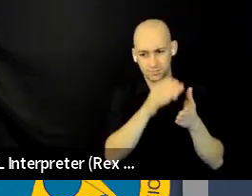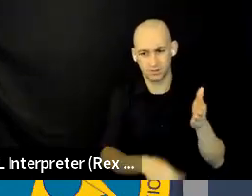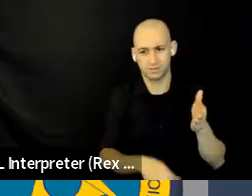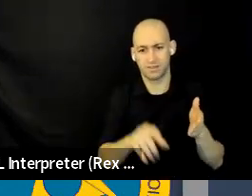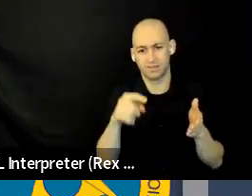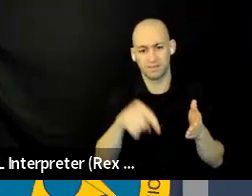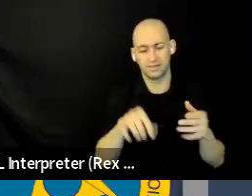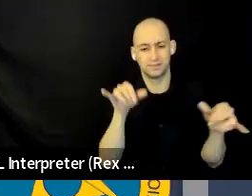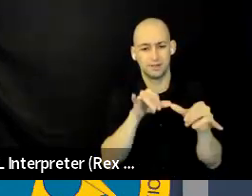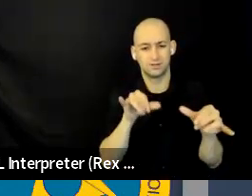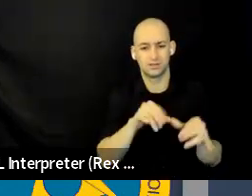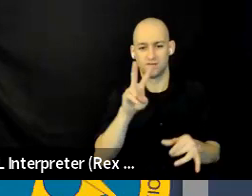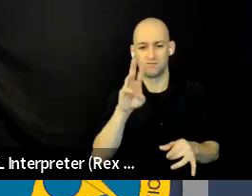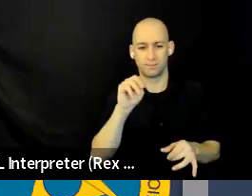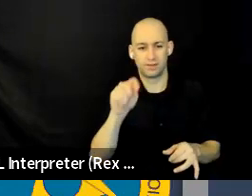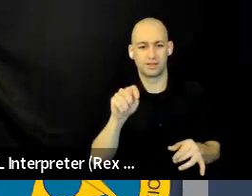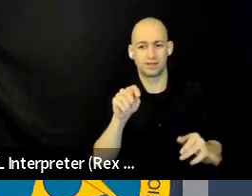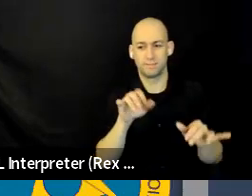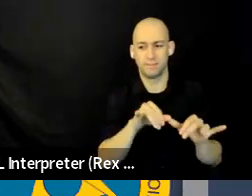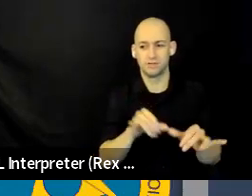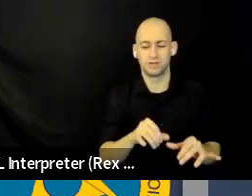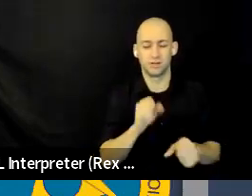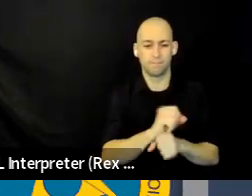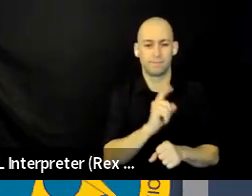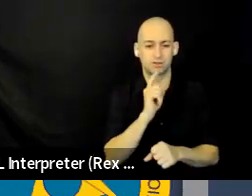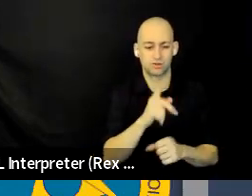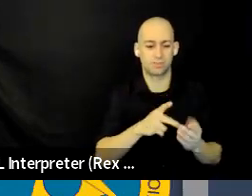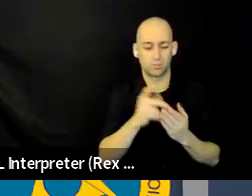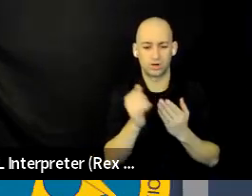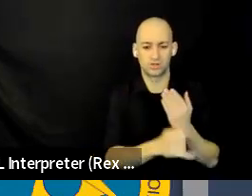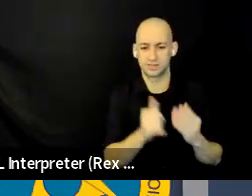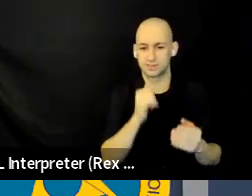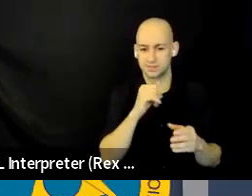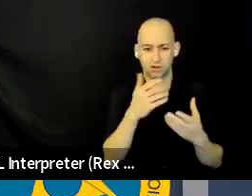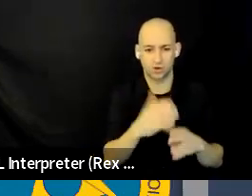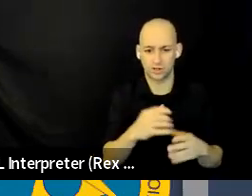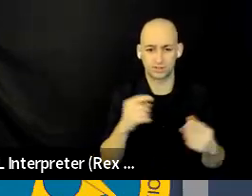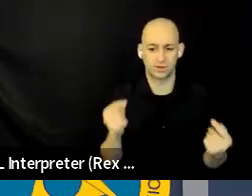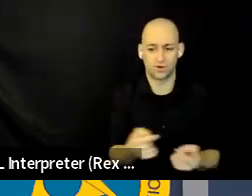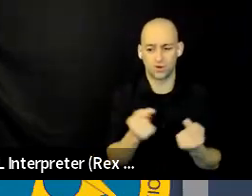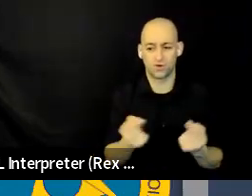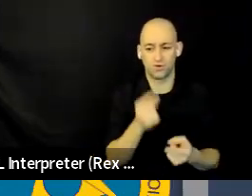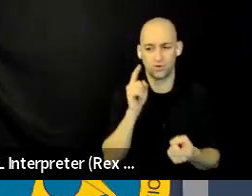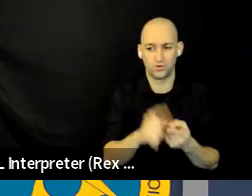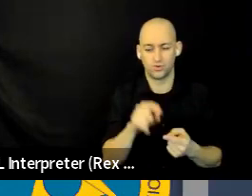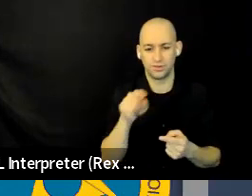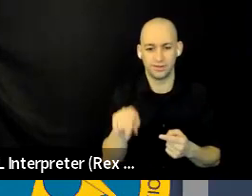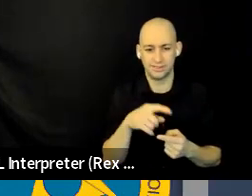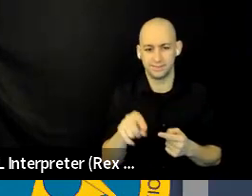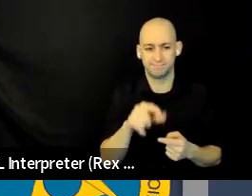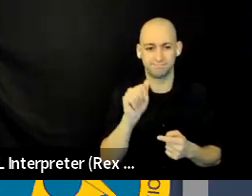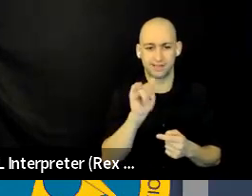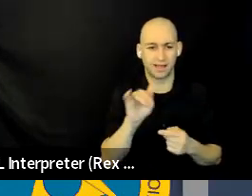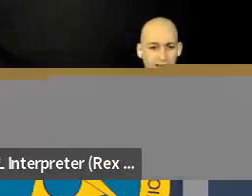especially the VMT metric, will ensure that projects don't cause unjust harm to California's communities to increasing air pollutant and GHG emissions,